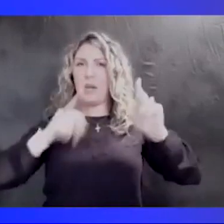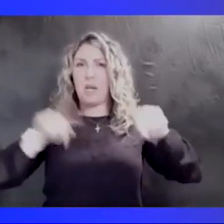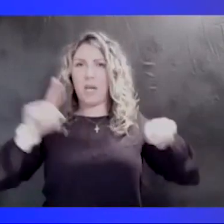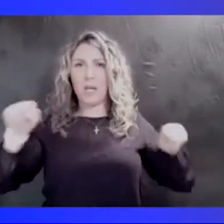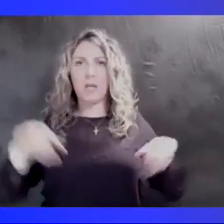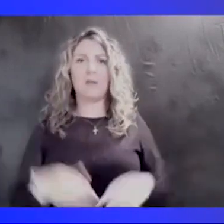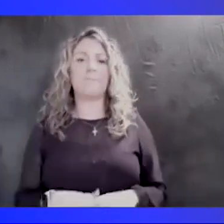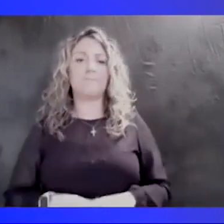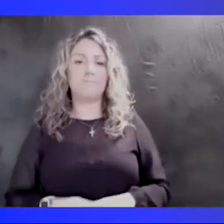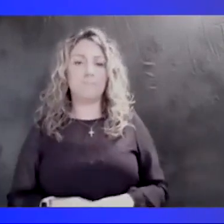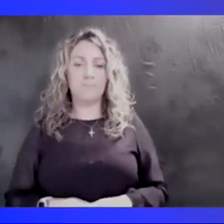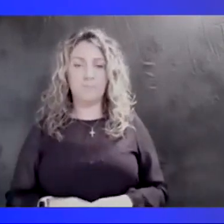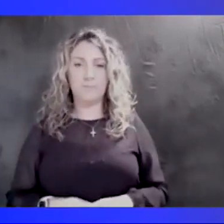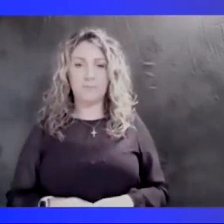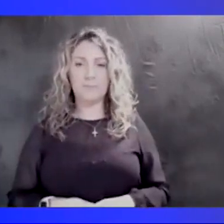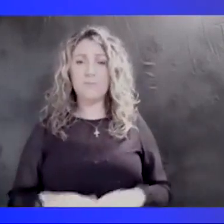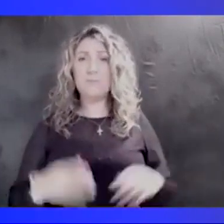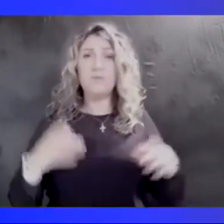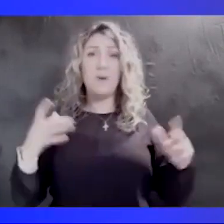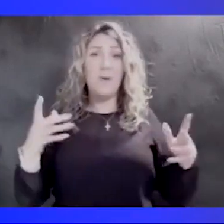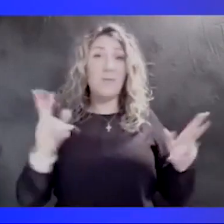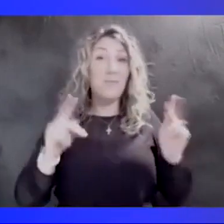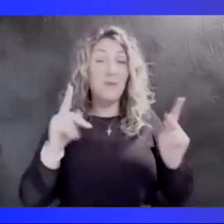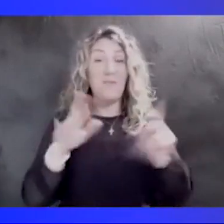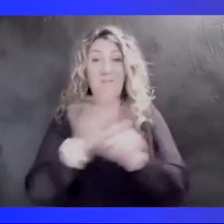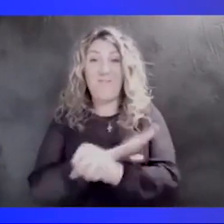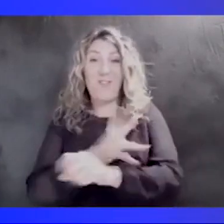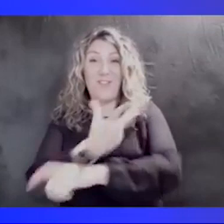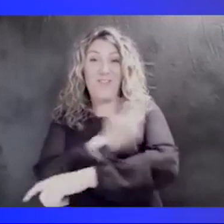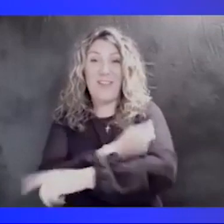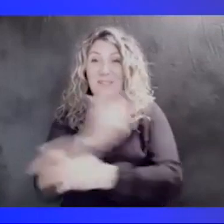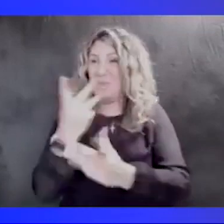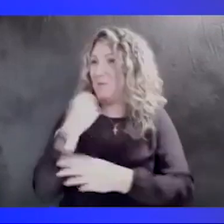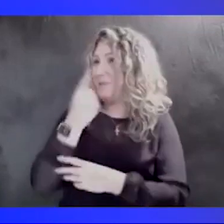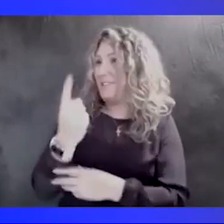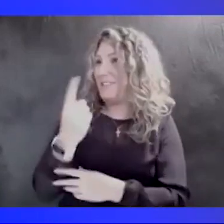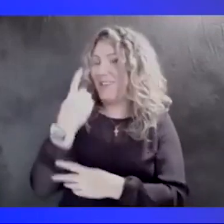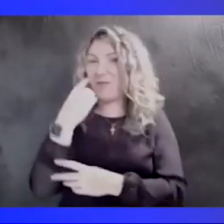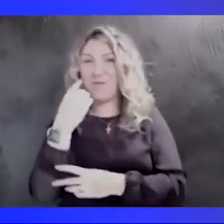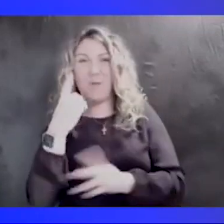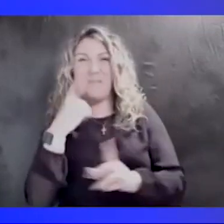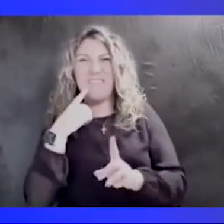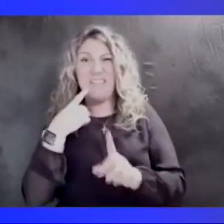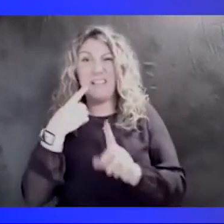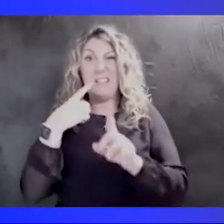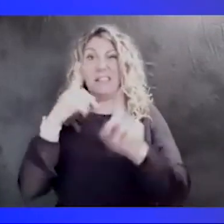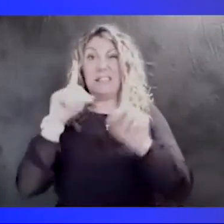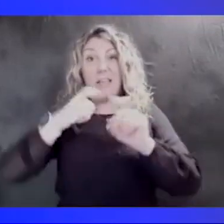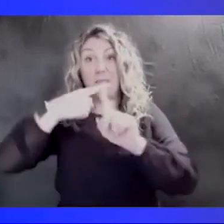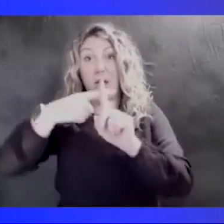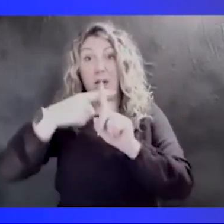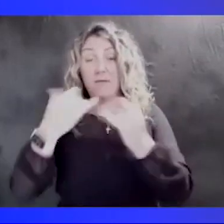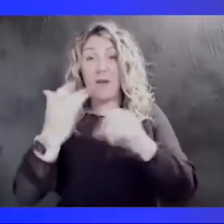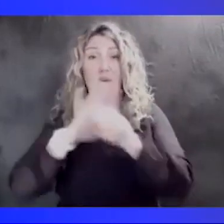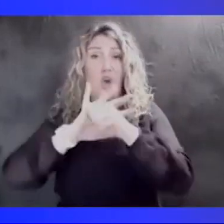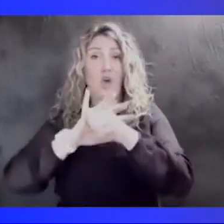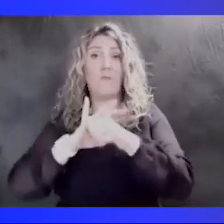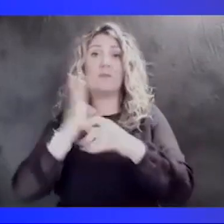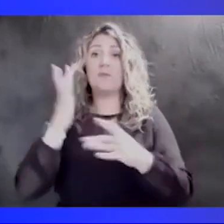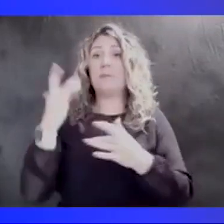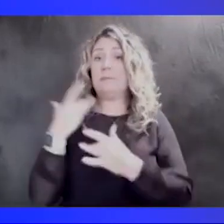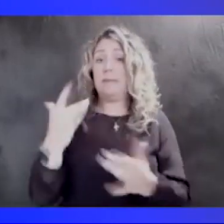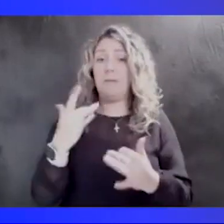do we tell folks who have been fully vaccinated who are testing positive for coronavirus now? So typically, or according